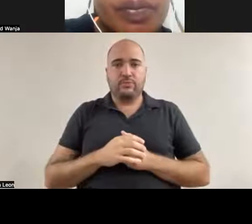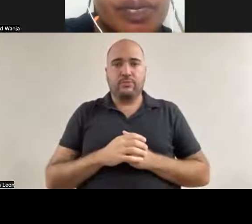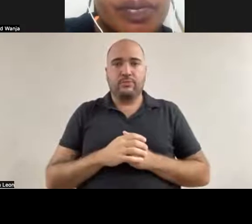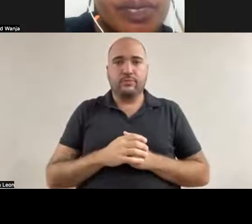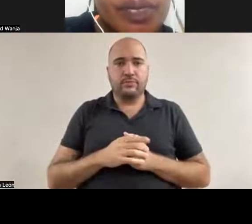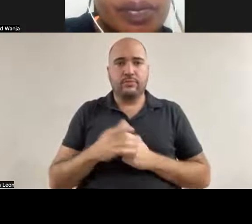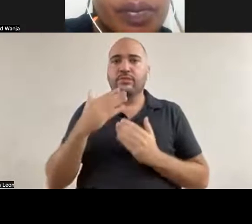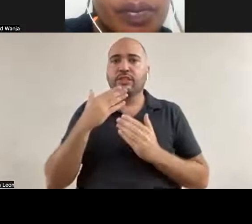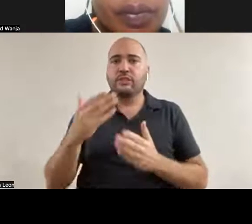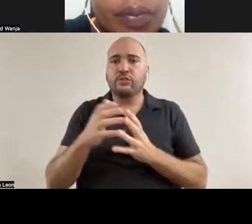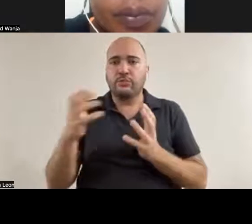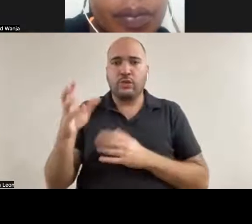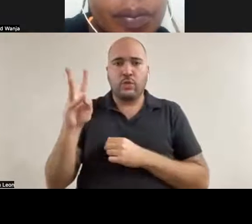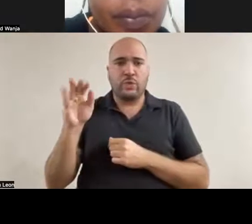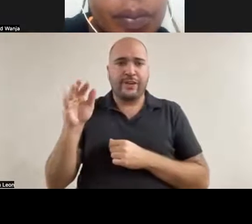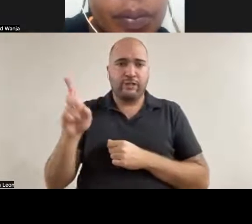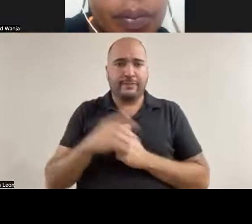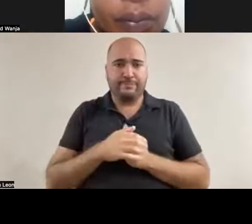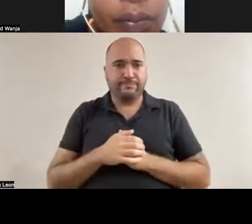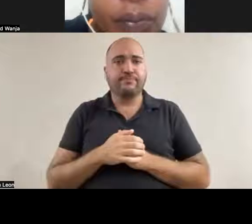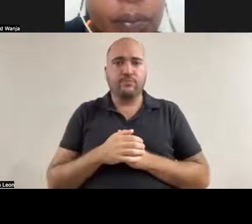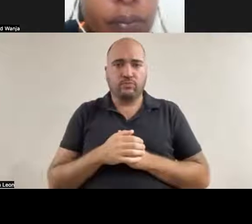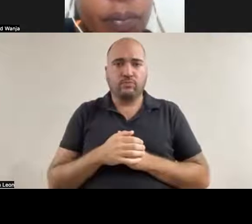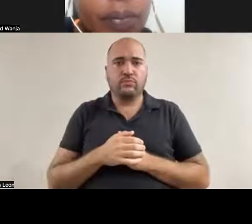Thank you so much, Winfred.